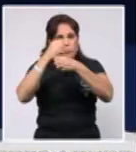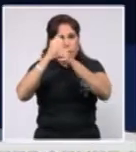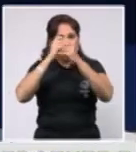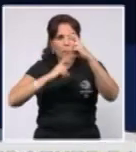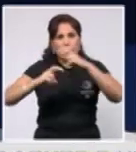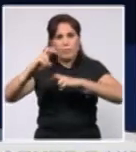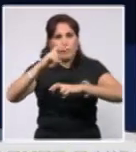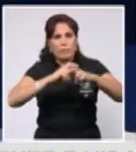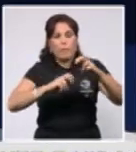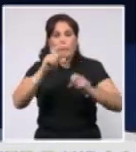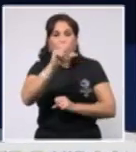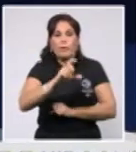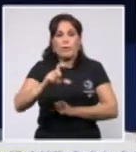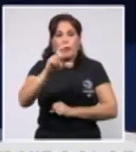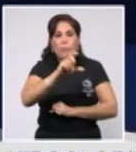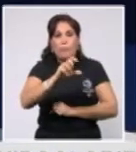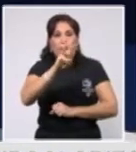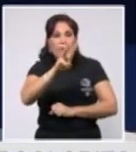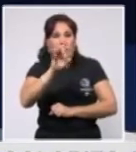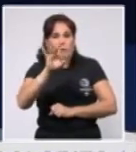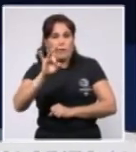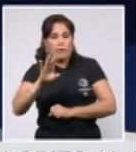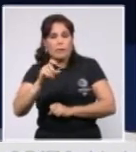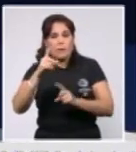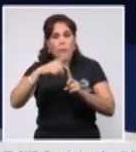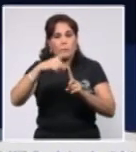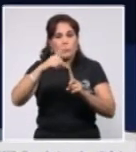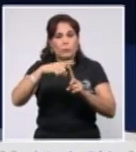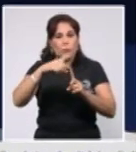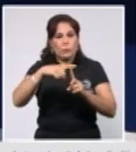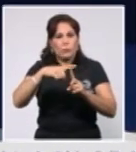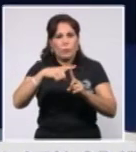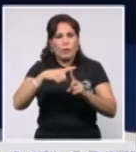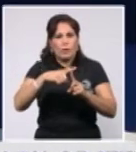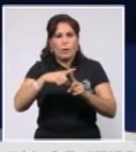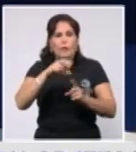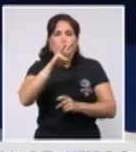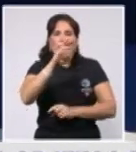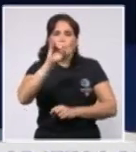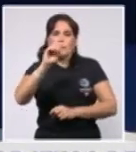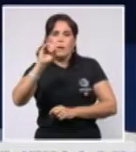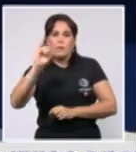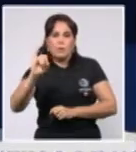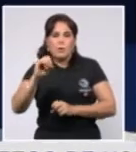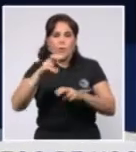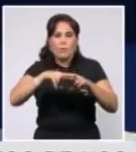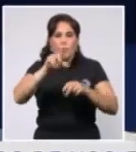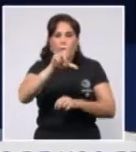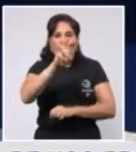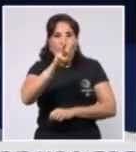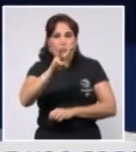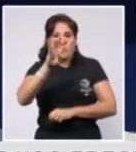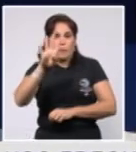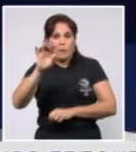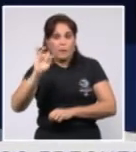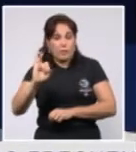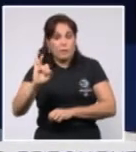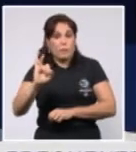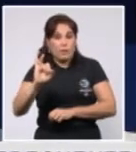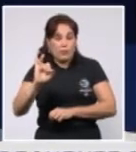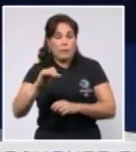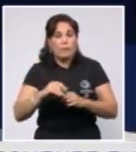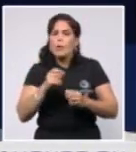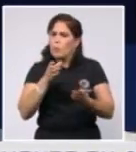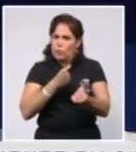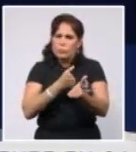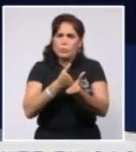Las Tunas, 306, Holguín, 347, and so on and so forth from all of the